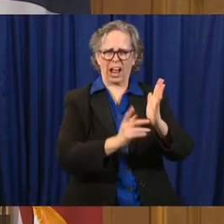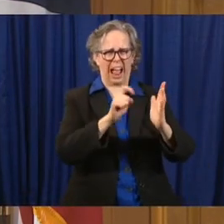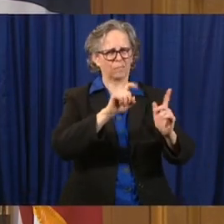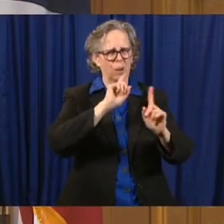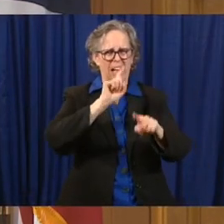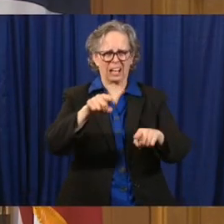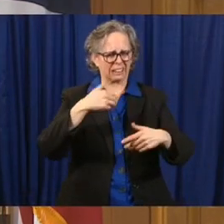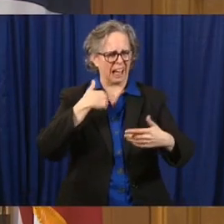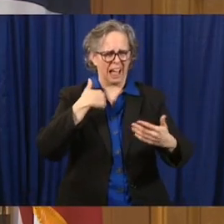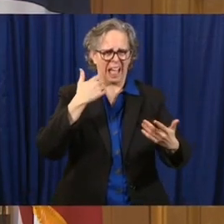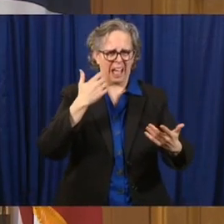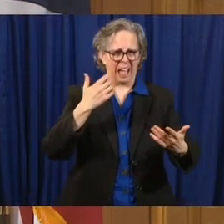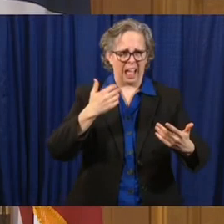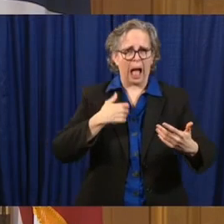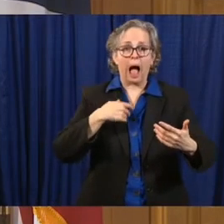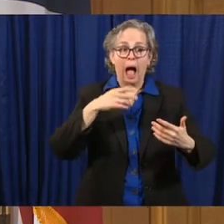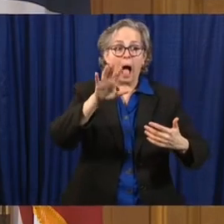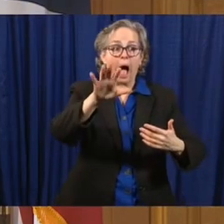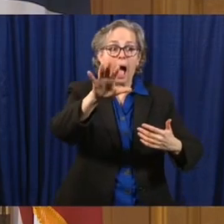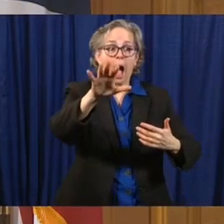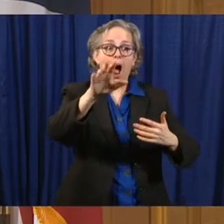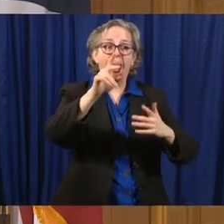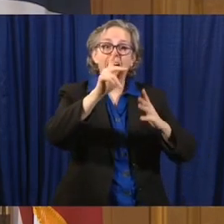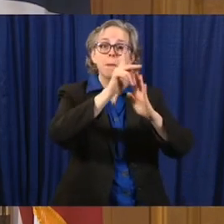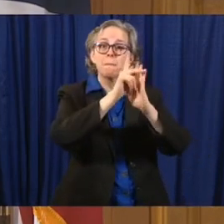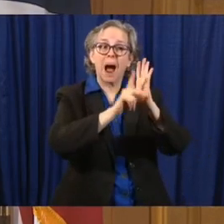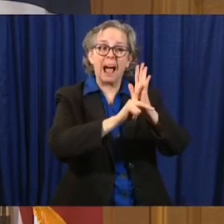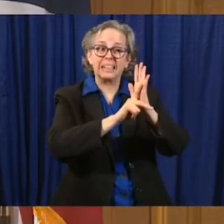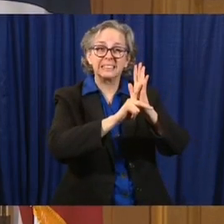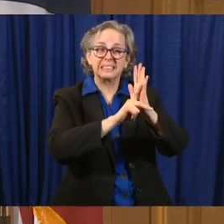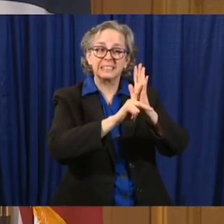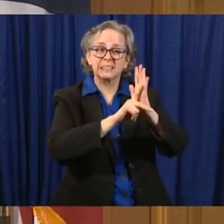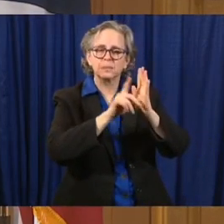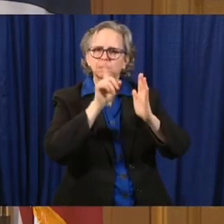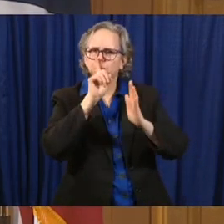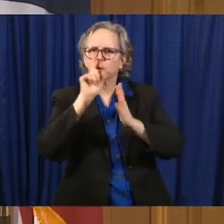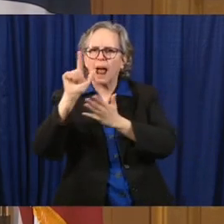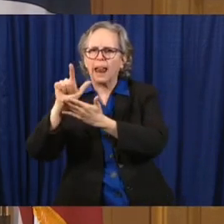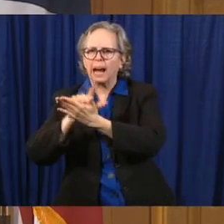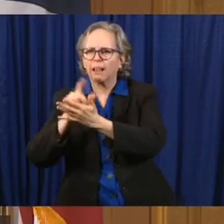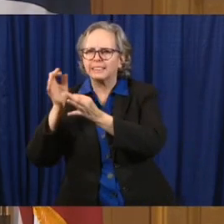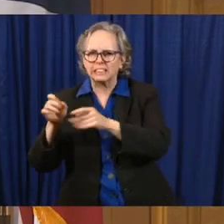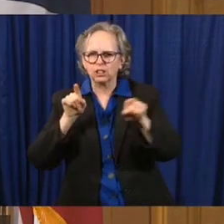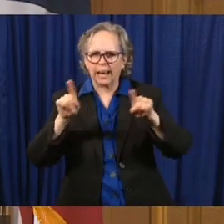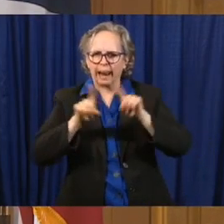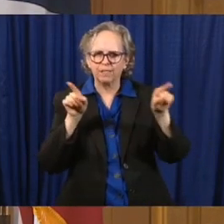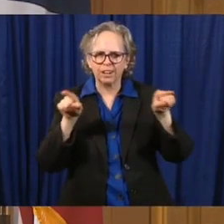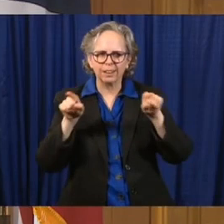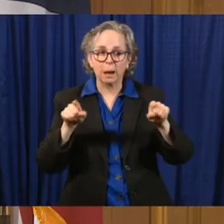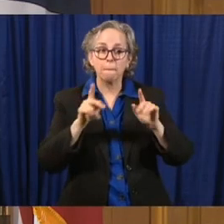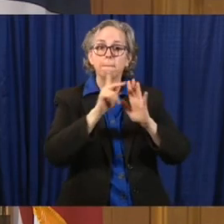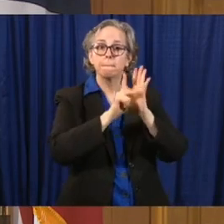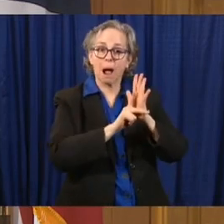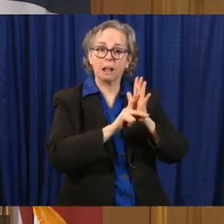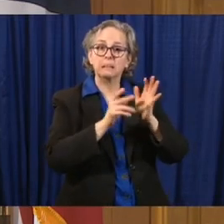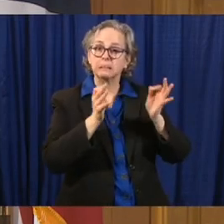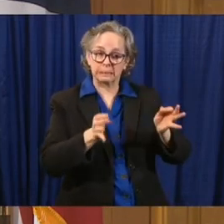record, the number of cases among residents and staff at those facilities? I have no